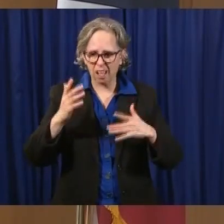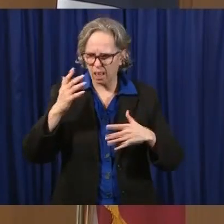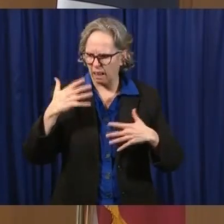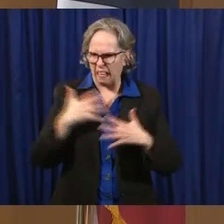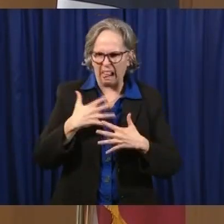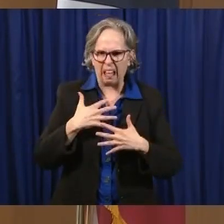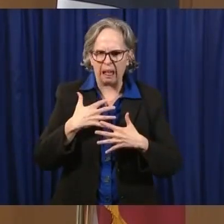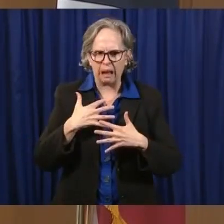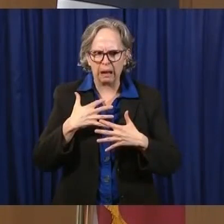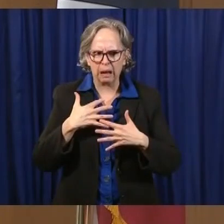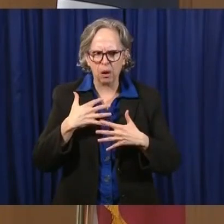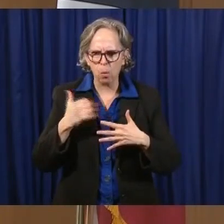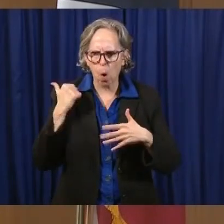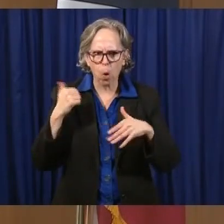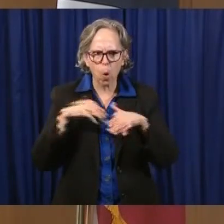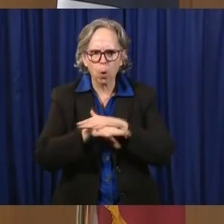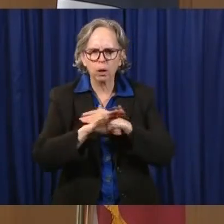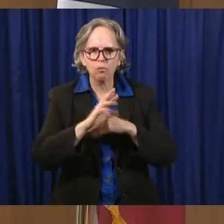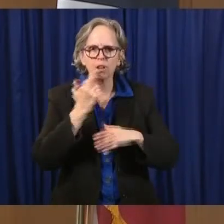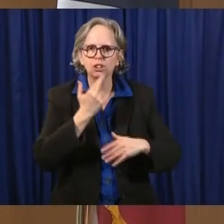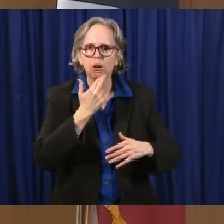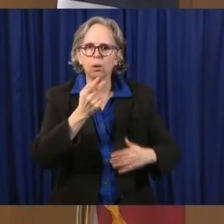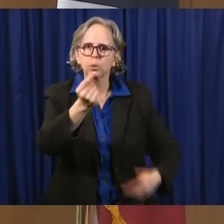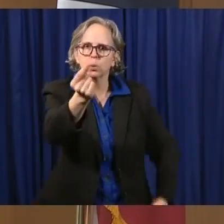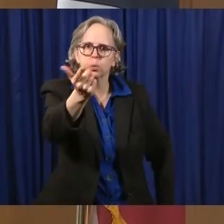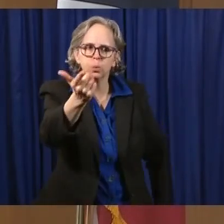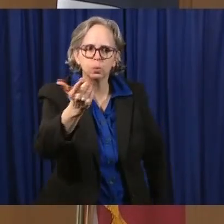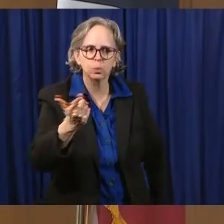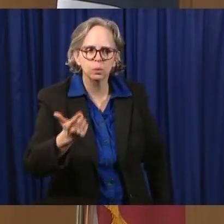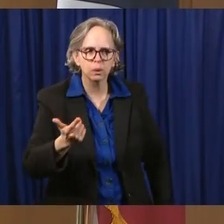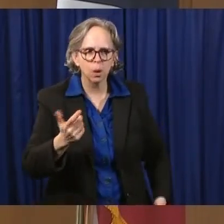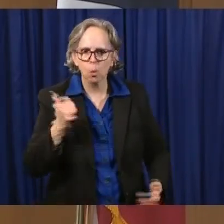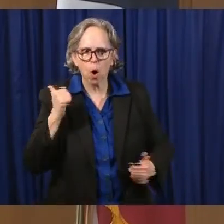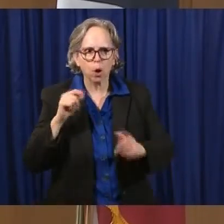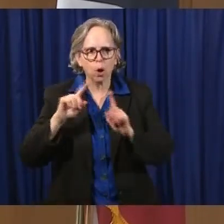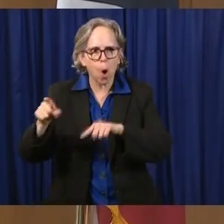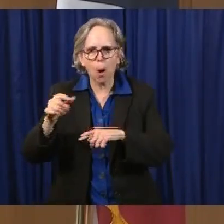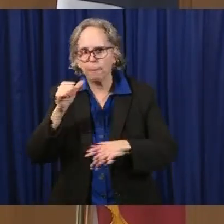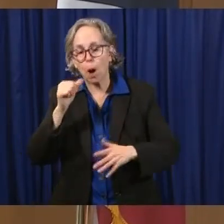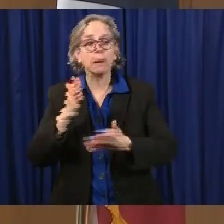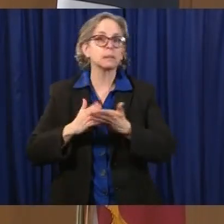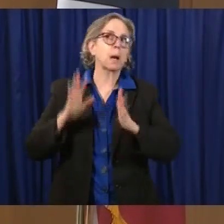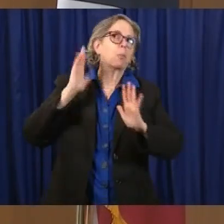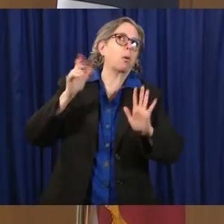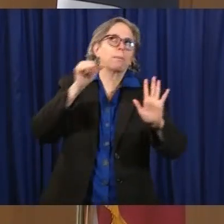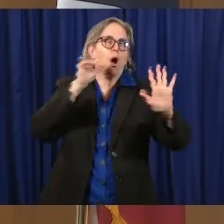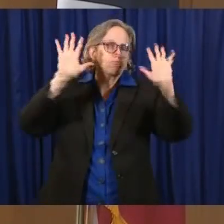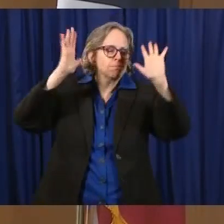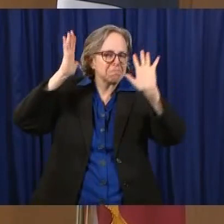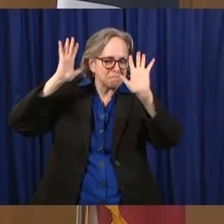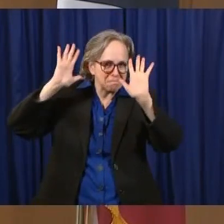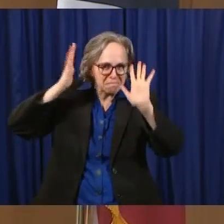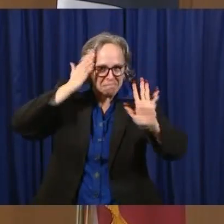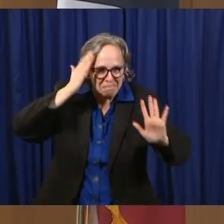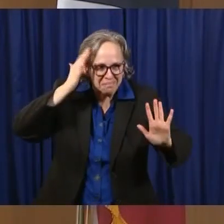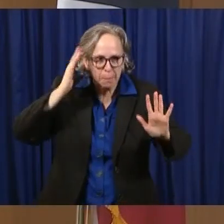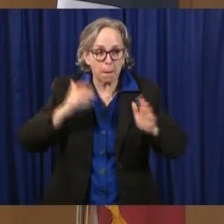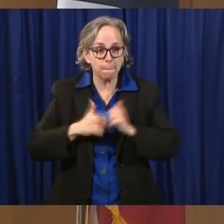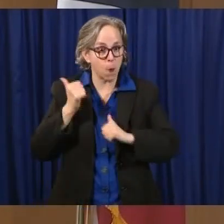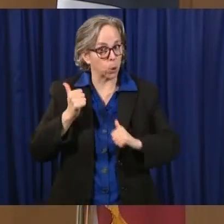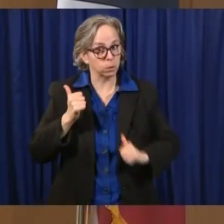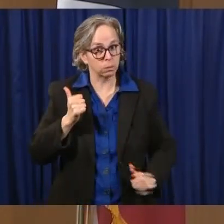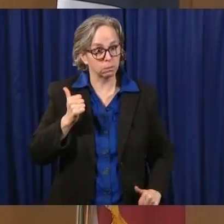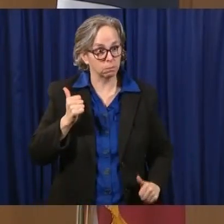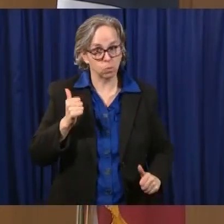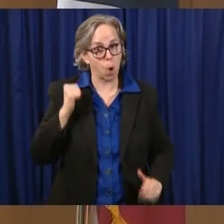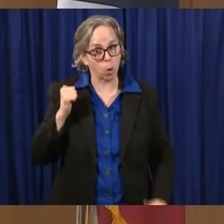they're not going to go to restaurants. If people are afraid, they're not going to go to bars. Oh, some will. But the vast majority of people will